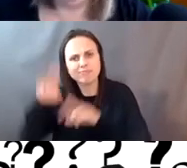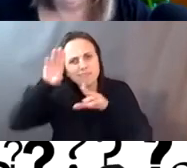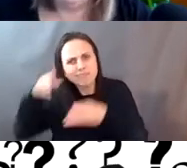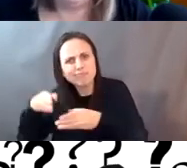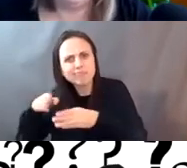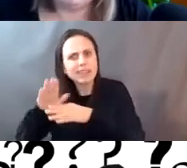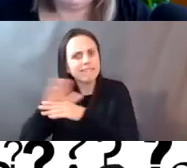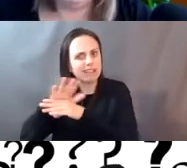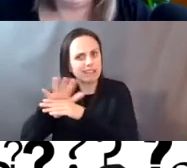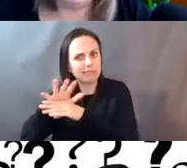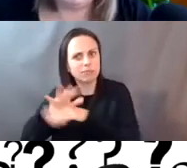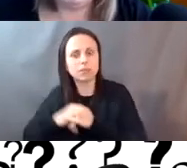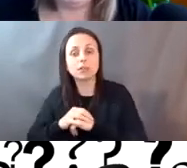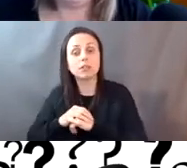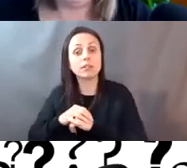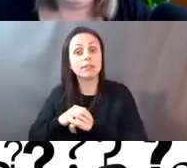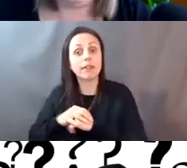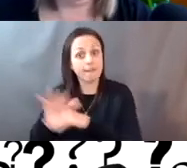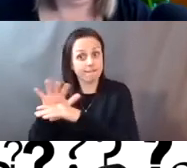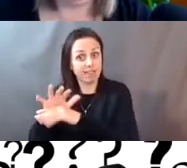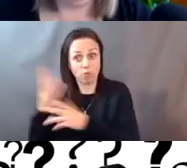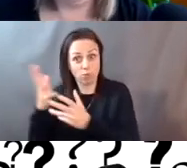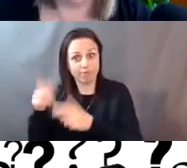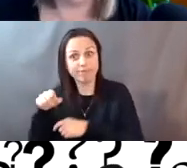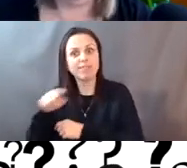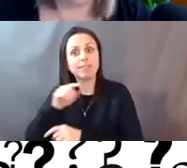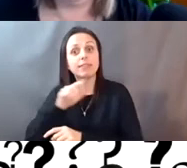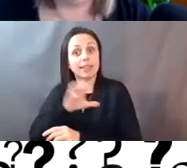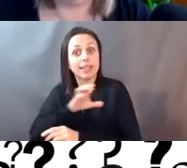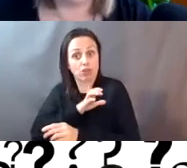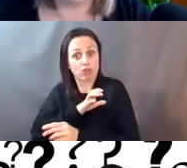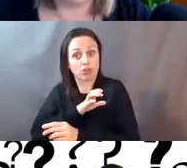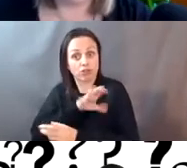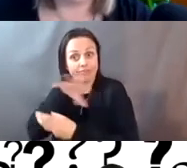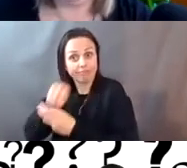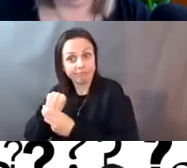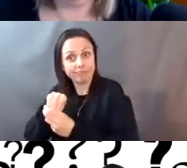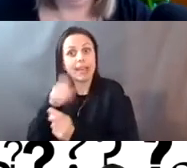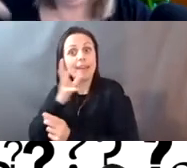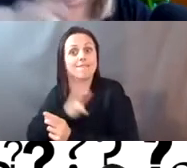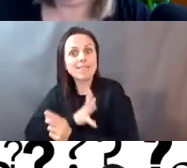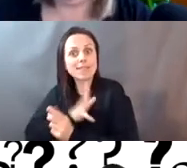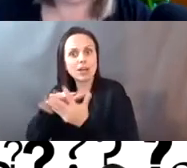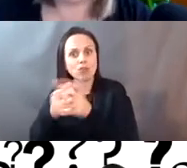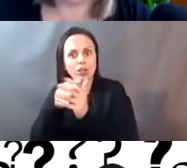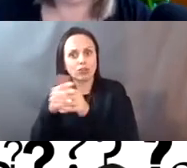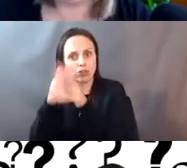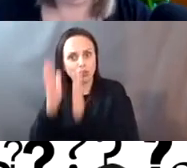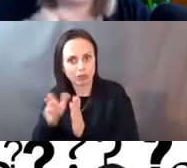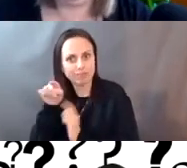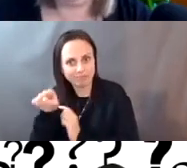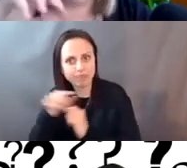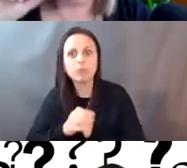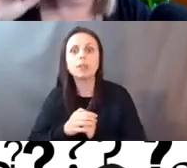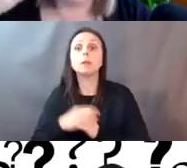film about that had a character that was a female wrestler. And so